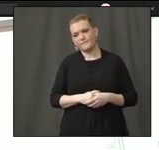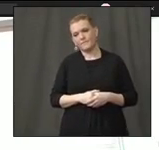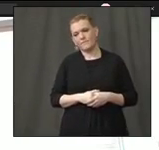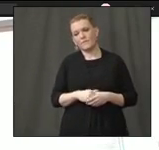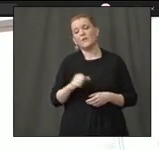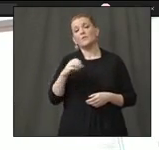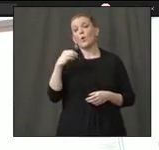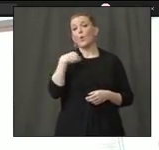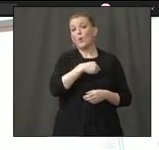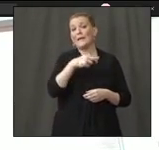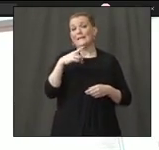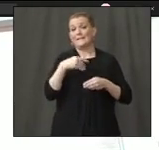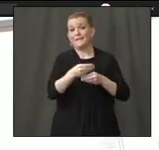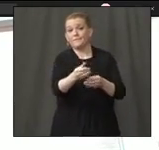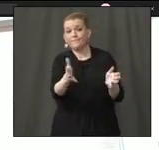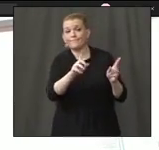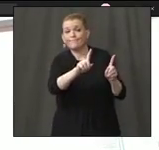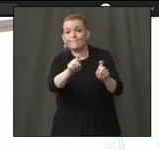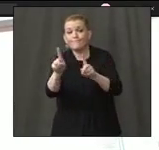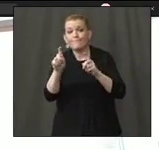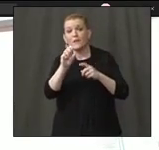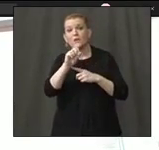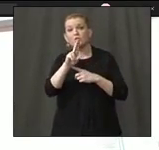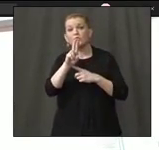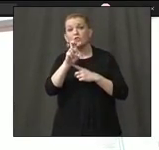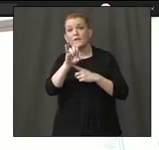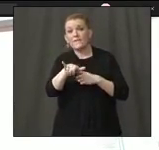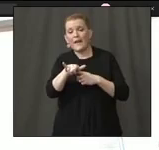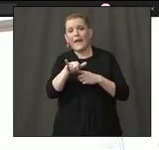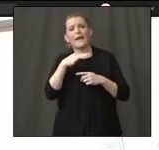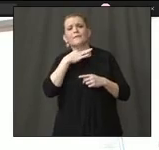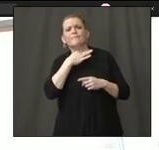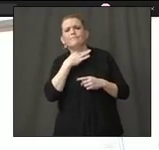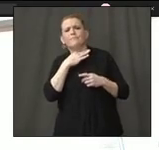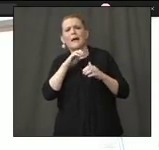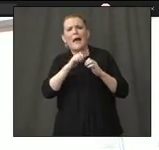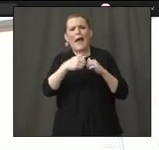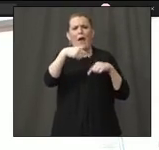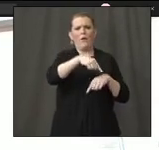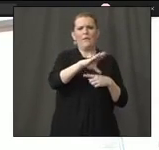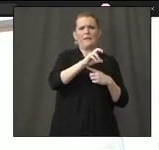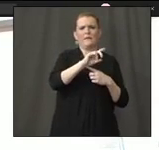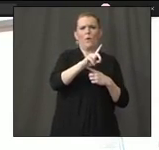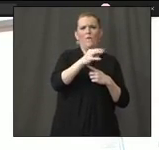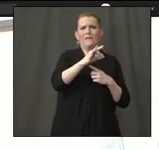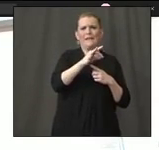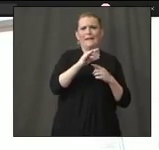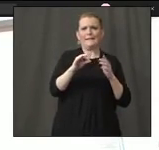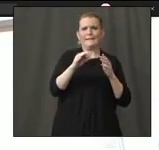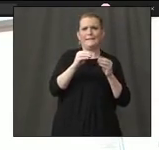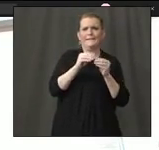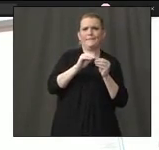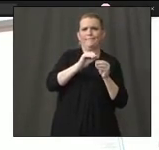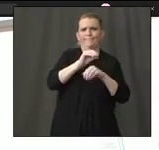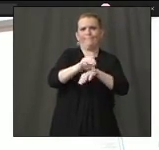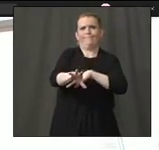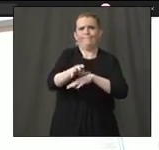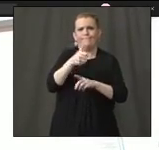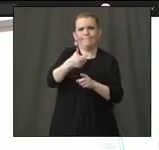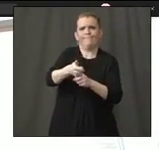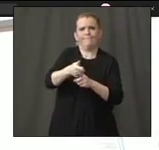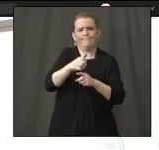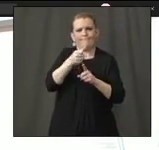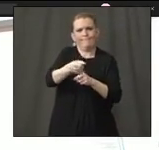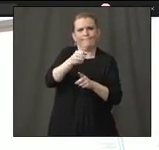survey. So we did one initially during the first couple of weeks of COVID. And we have since done a second one that